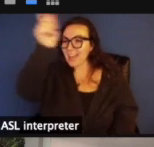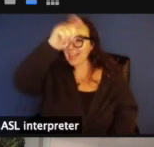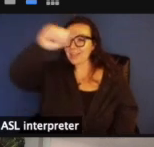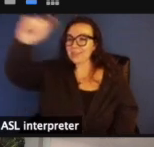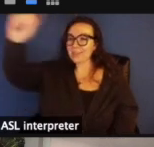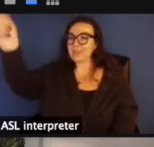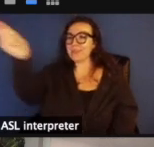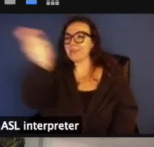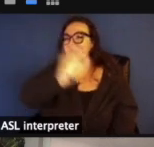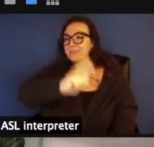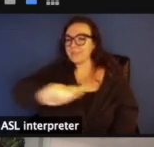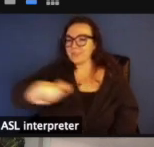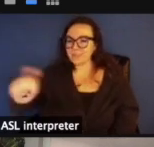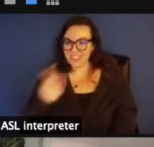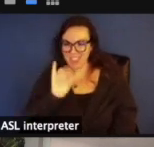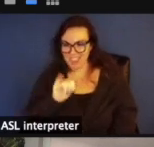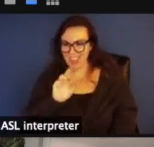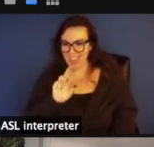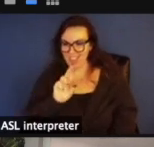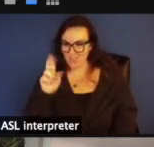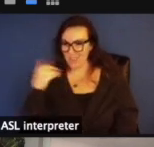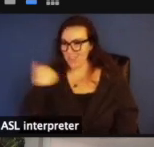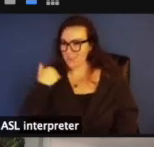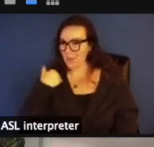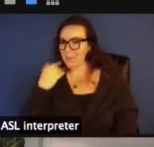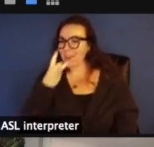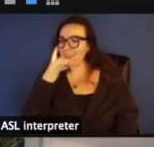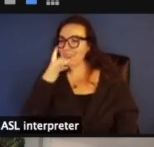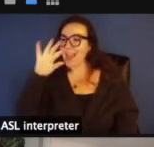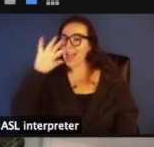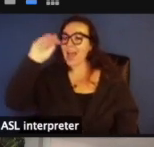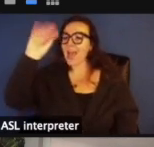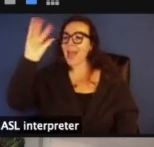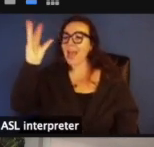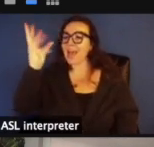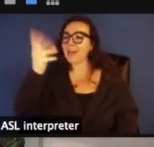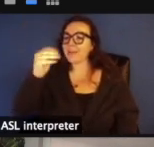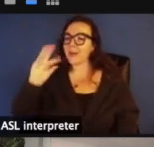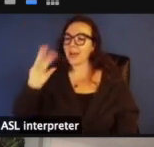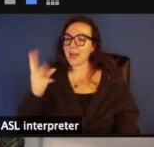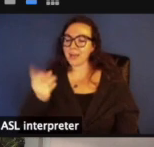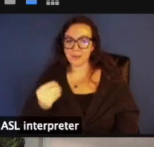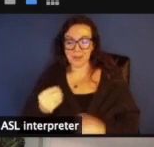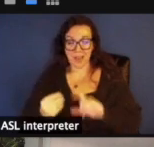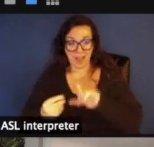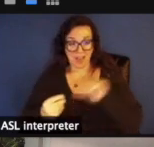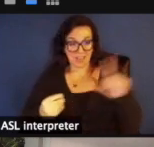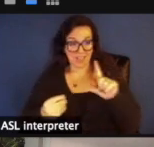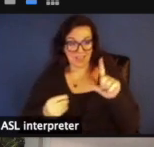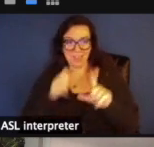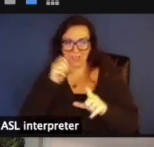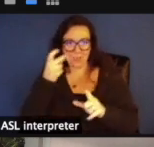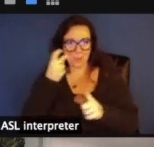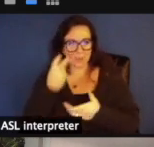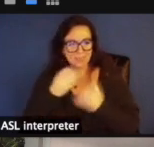one on the right reminds me of. Now the one on the left, right, we don't see as much of the tread on this one, do we?